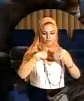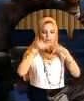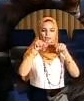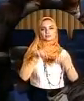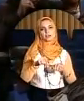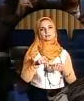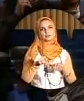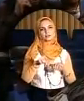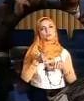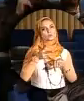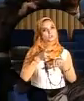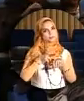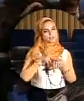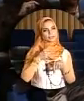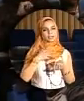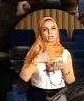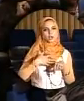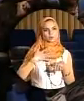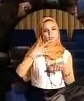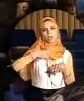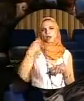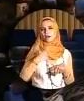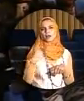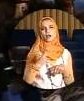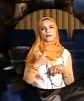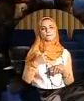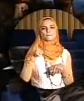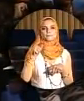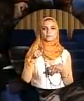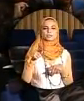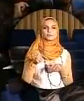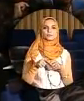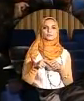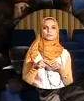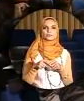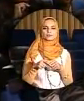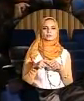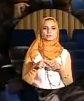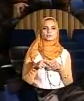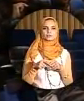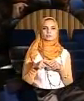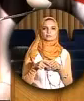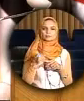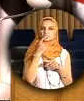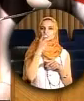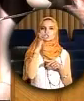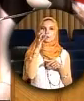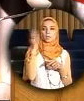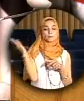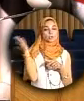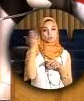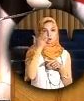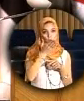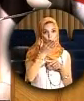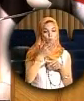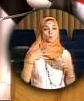peace camps in these last 2 days to join us in this exciting new initiative. Just before we entered here, I had the chance